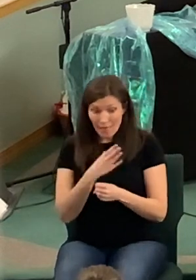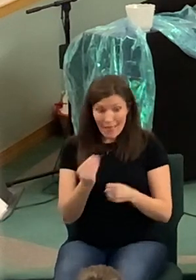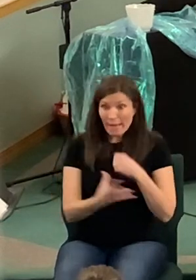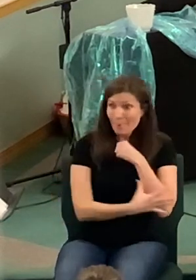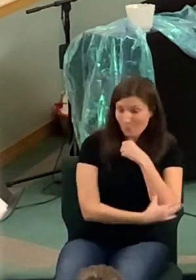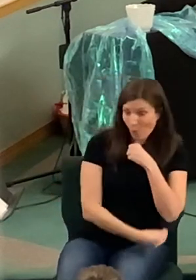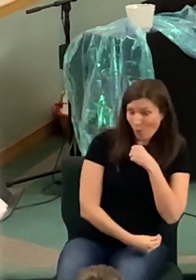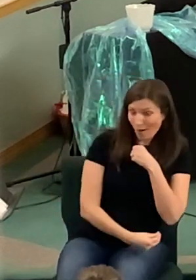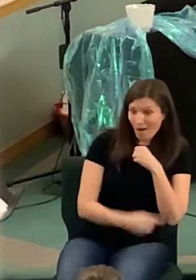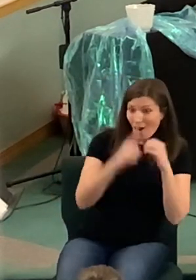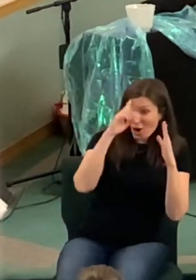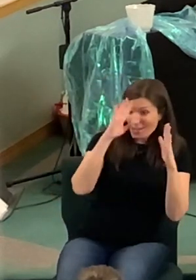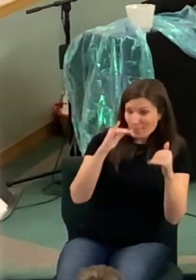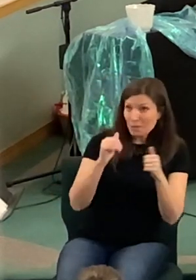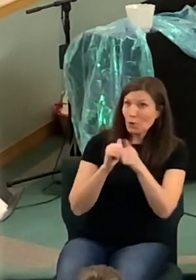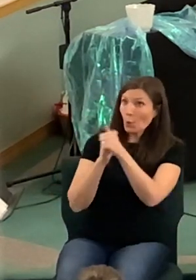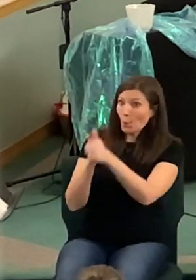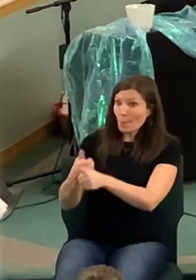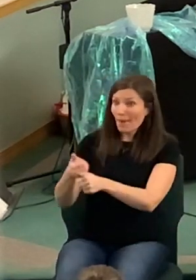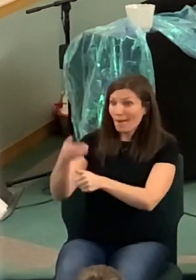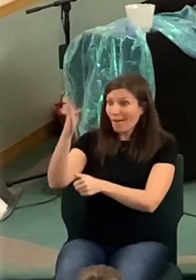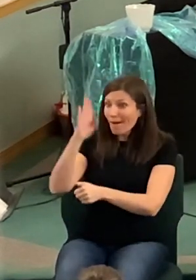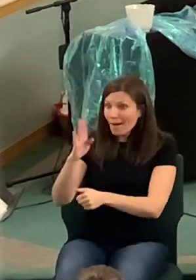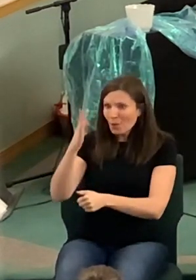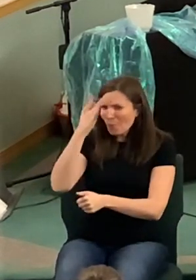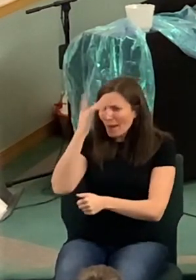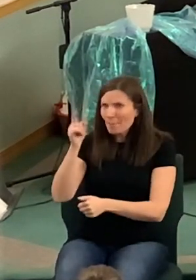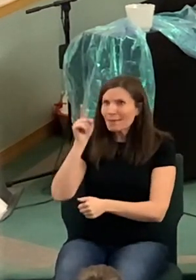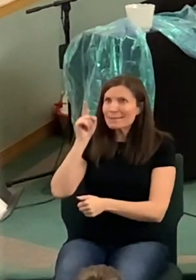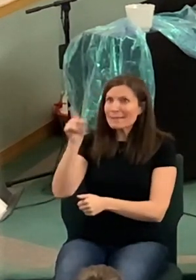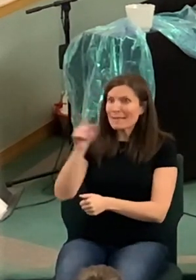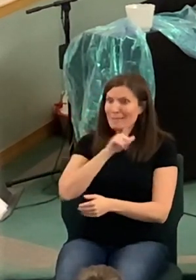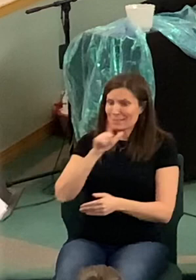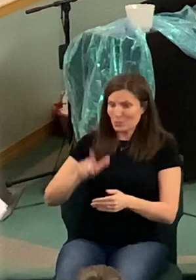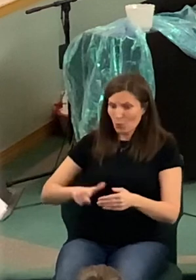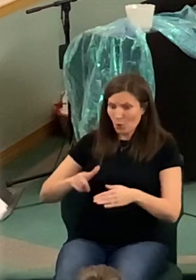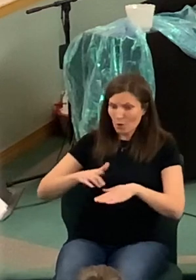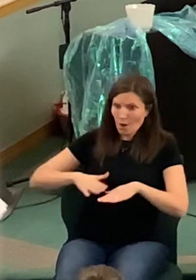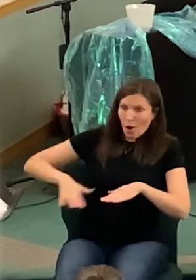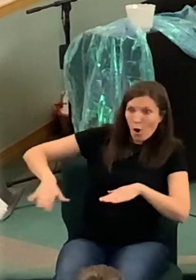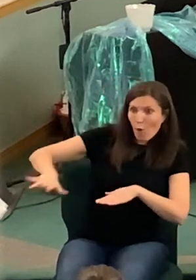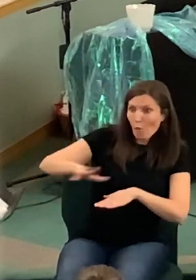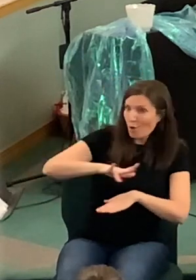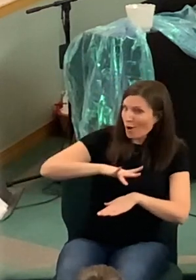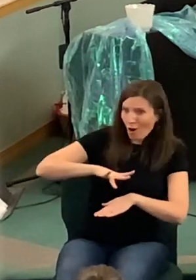obey God because the Lord is Lord over them all.